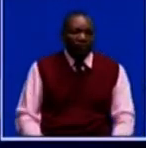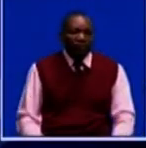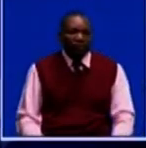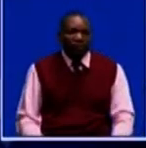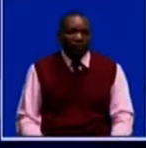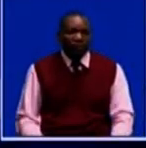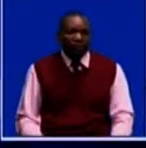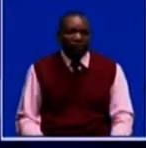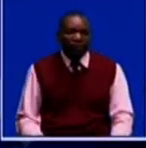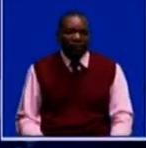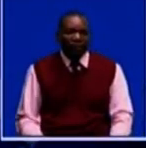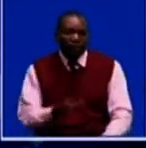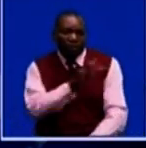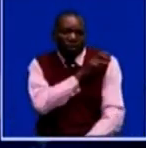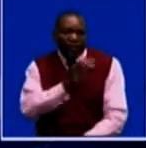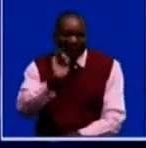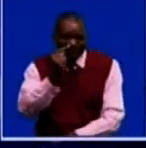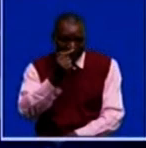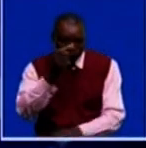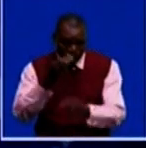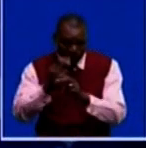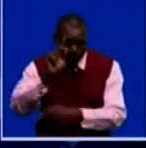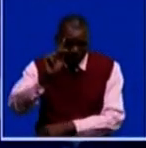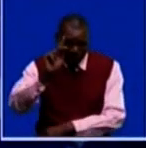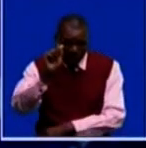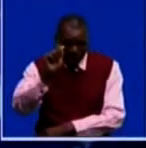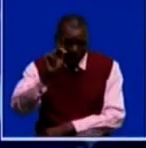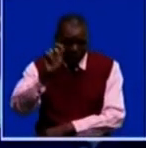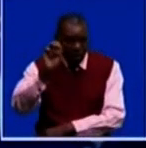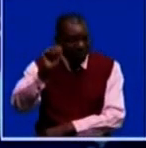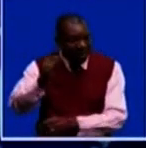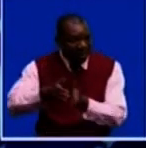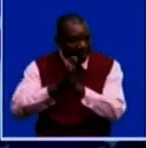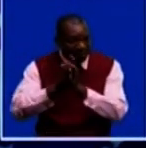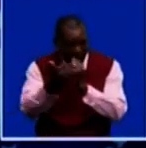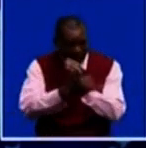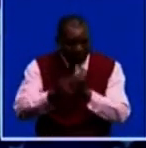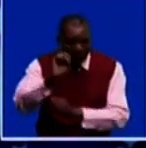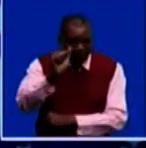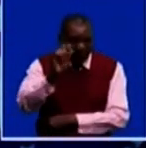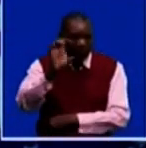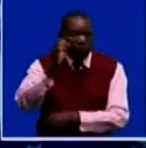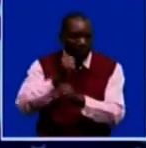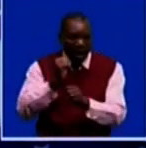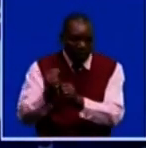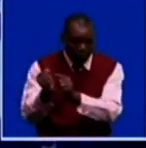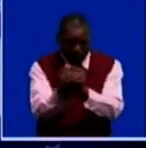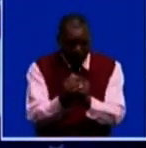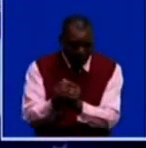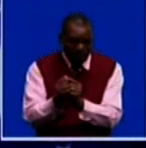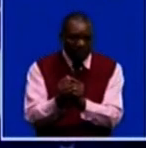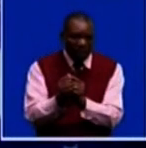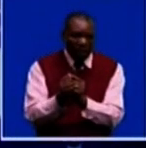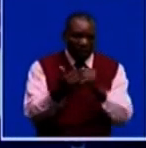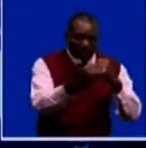Staying on the same, Inspector General of Police Kakoma Kanganja has called for cooperation among SADC countries to fight across-border